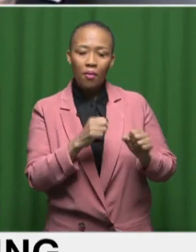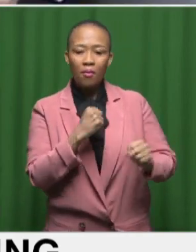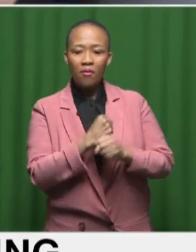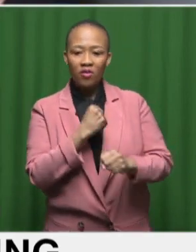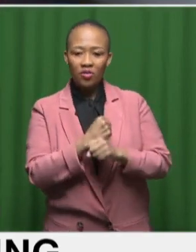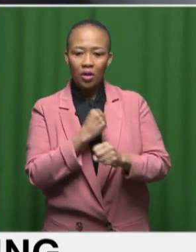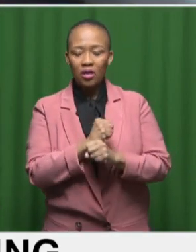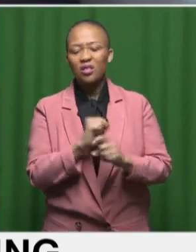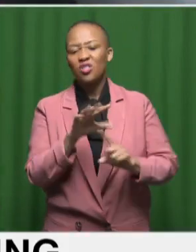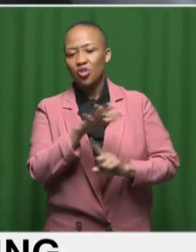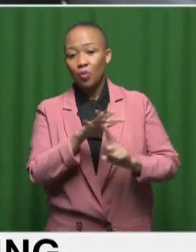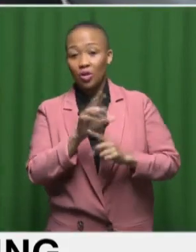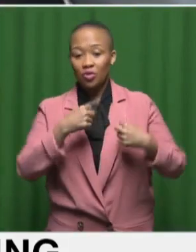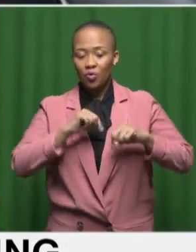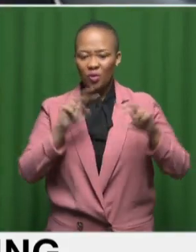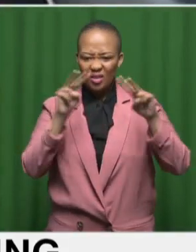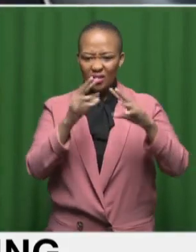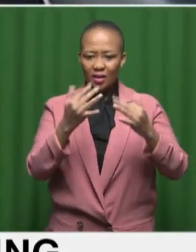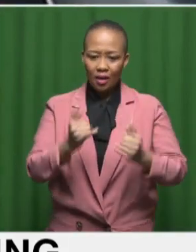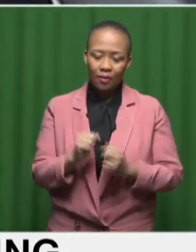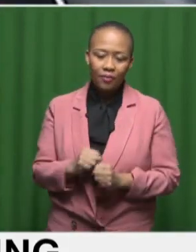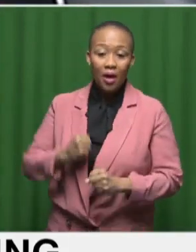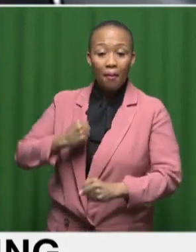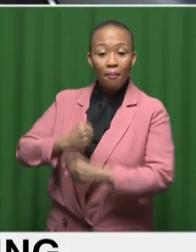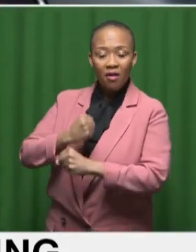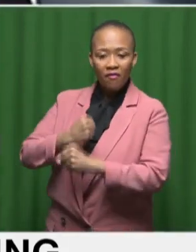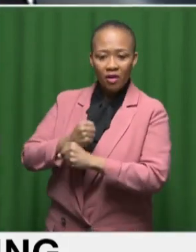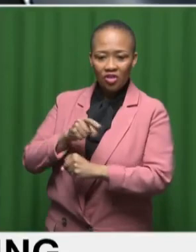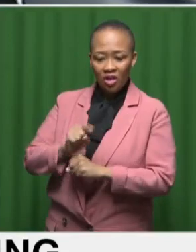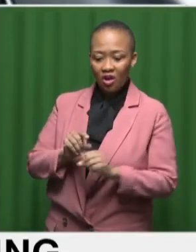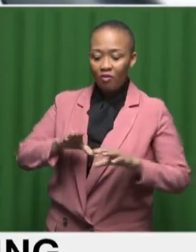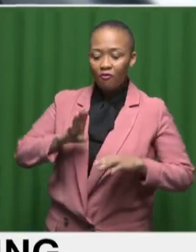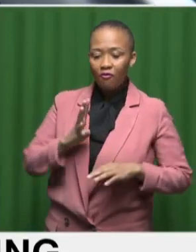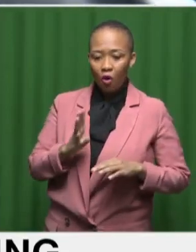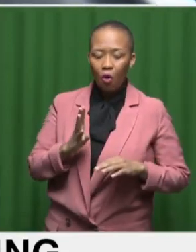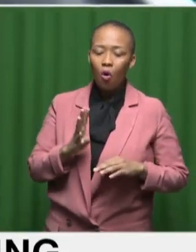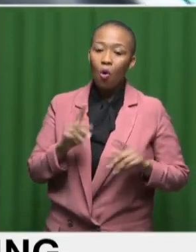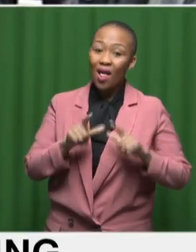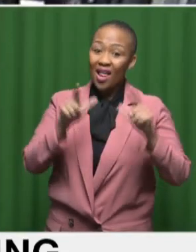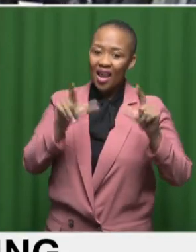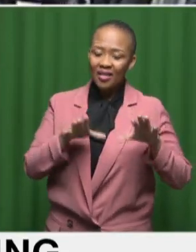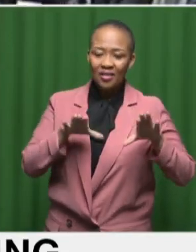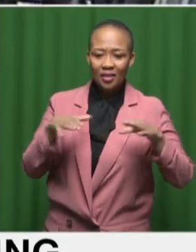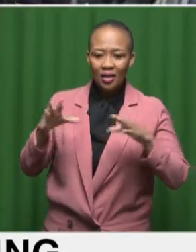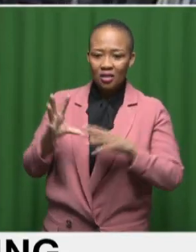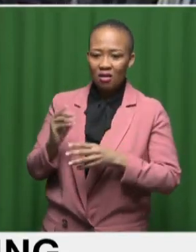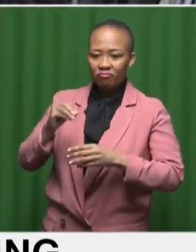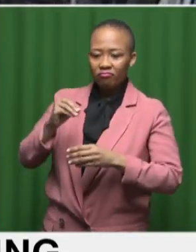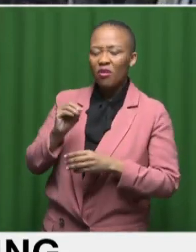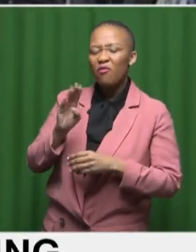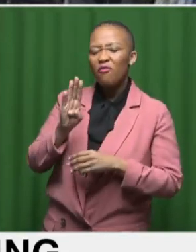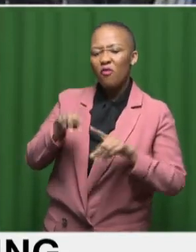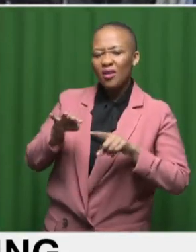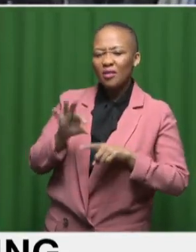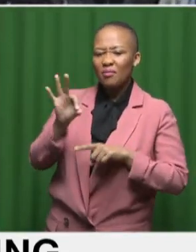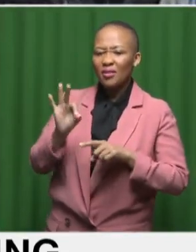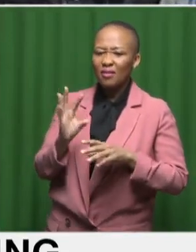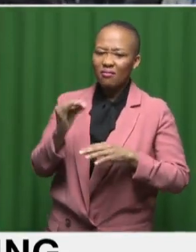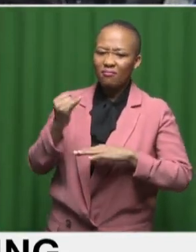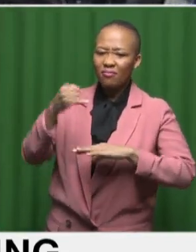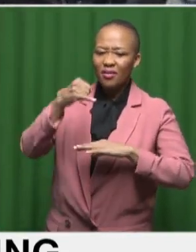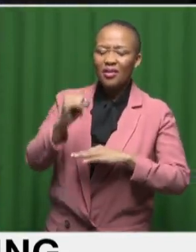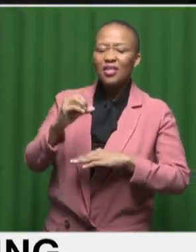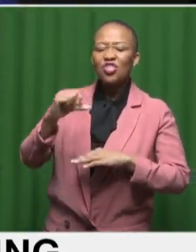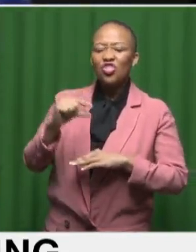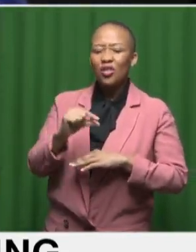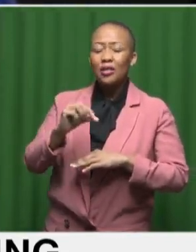now. The slowdown in manufacturing, the 4th largest sector, contributing 14% to the GDP, is likely to further bring